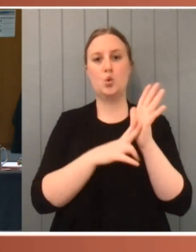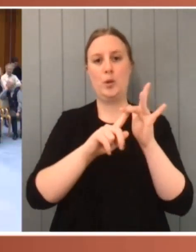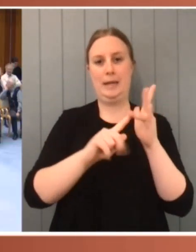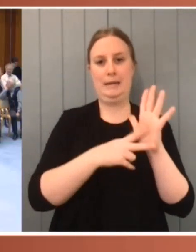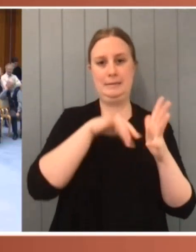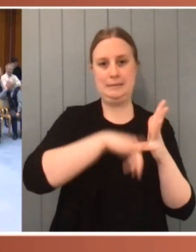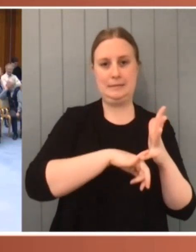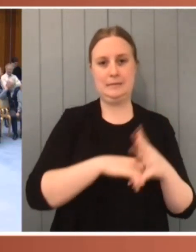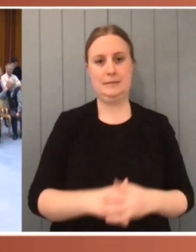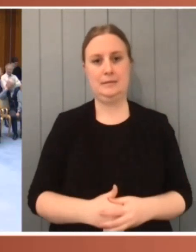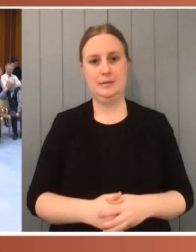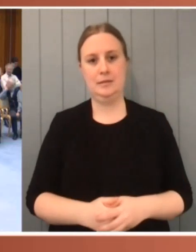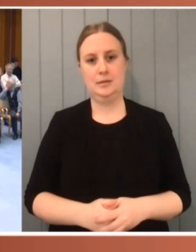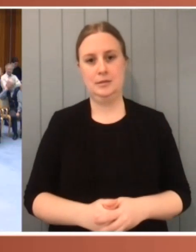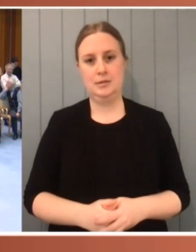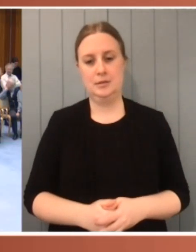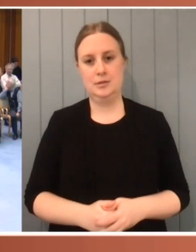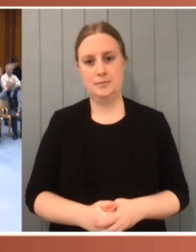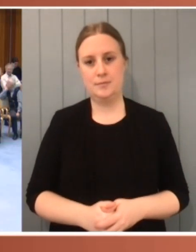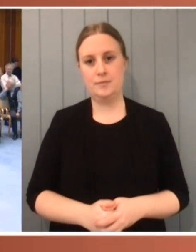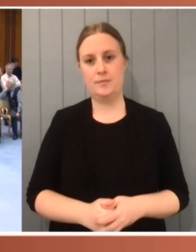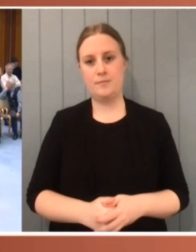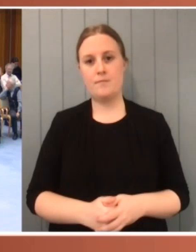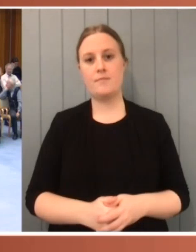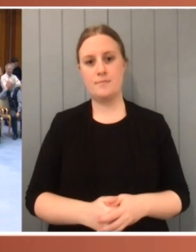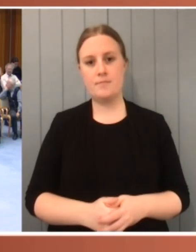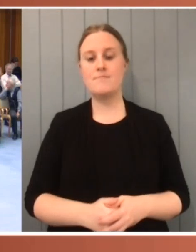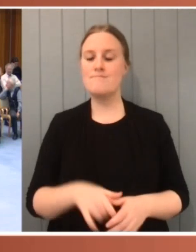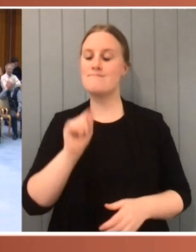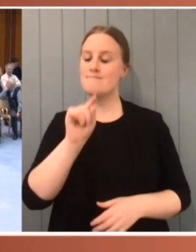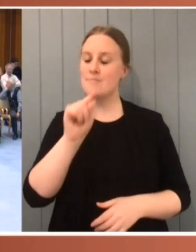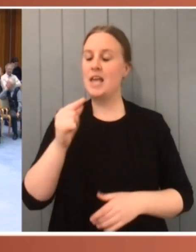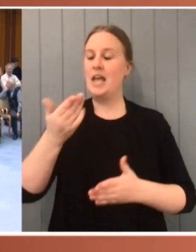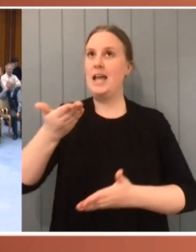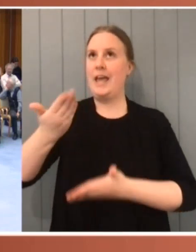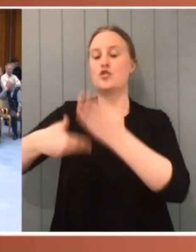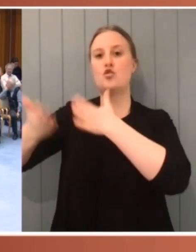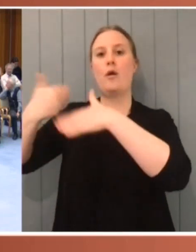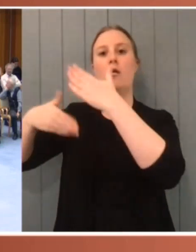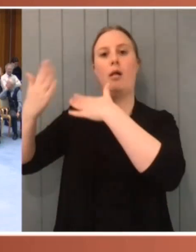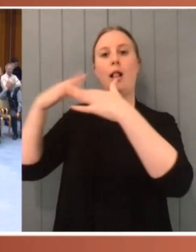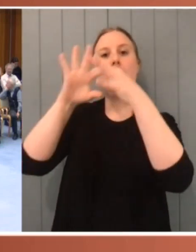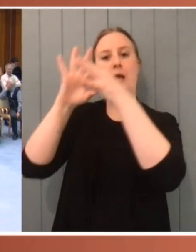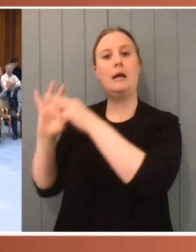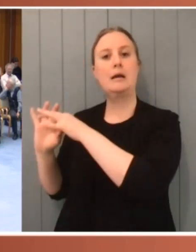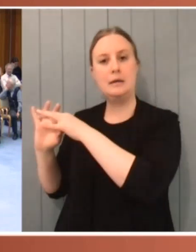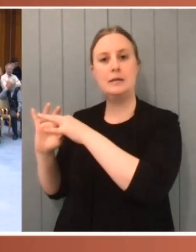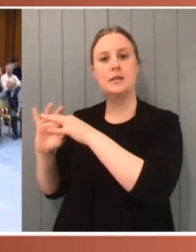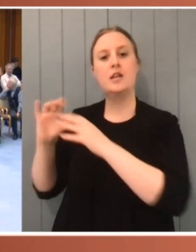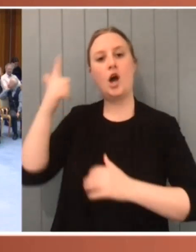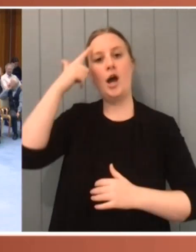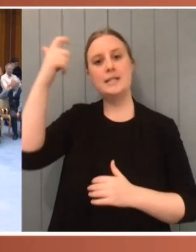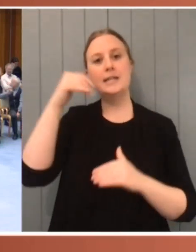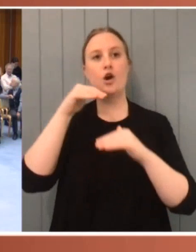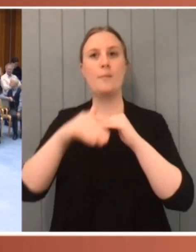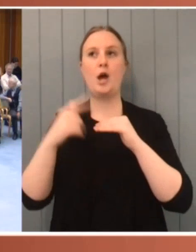voting that has historical roots in the idea that the working class, less educated people